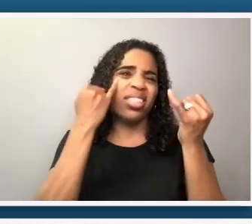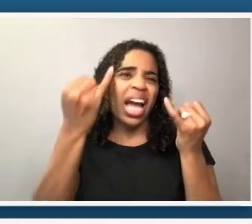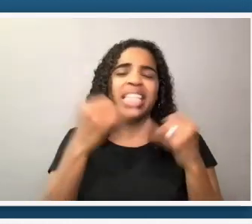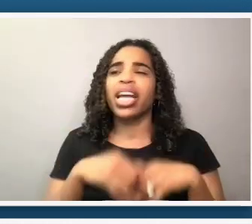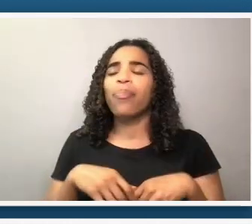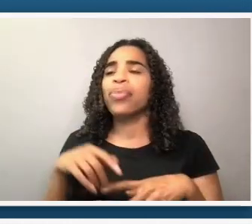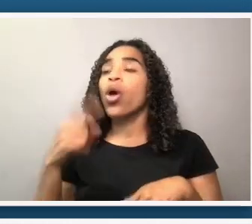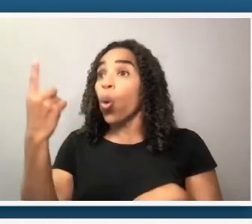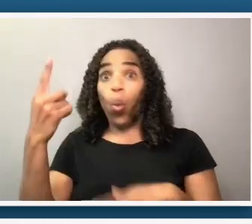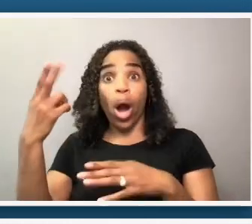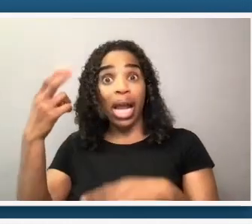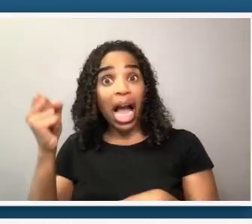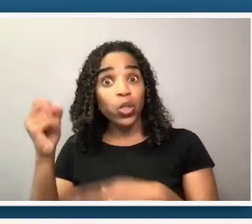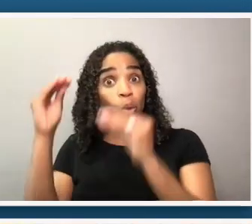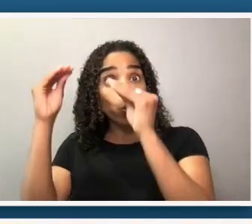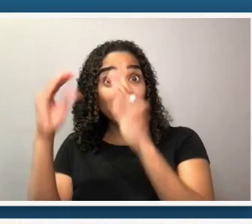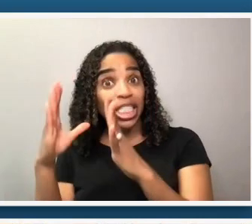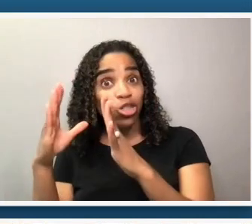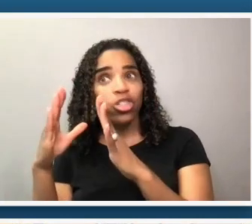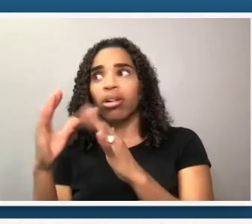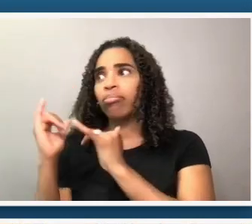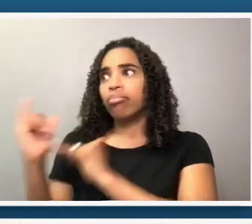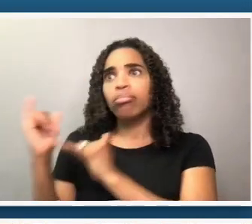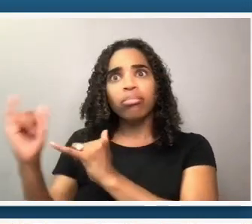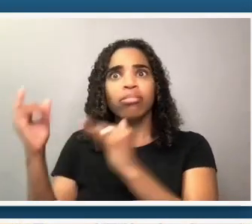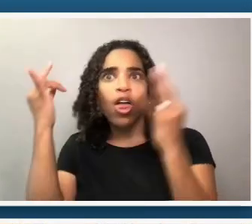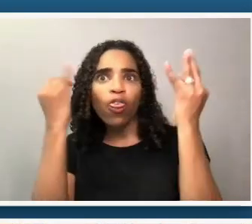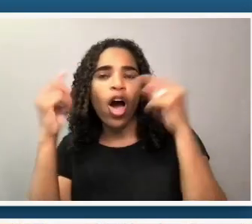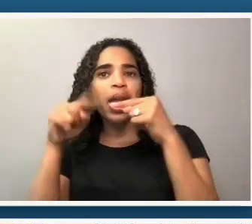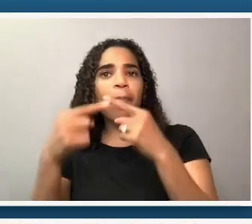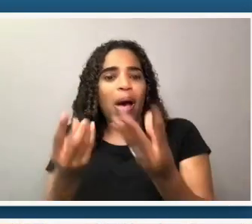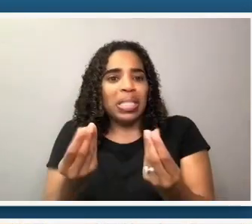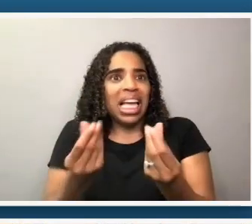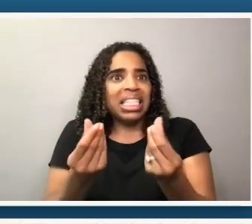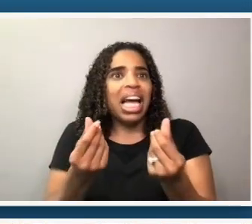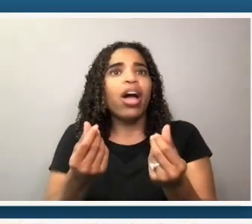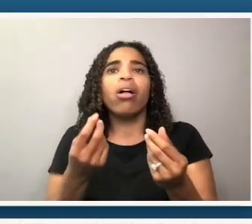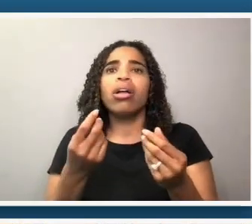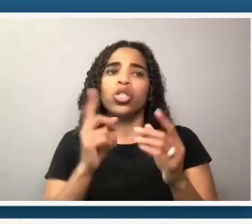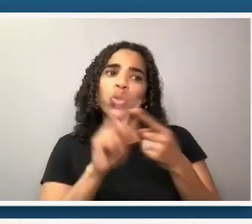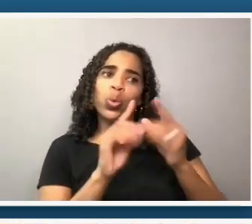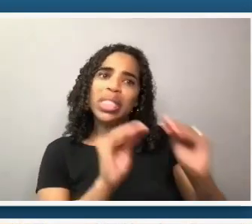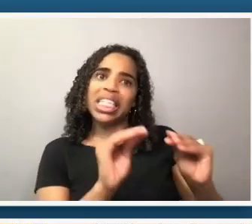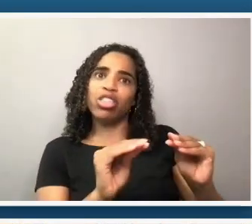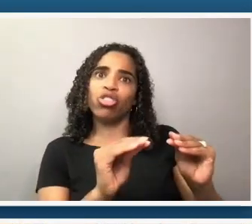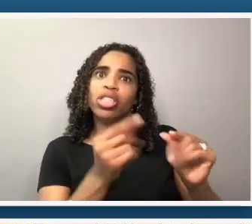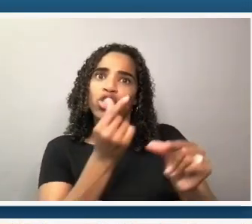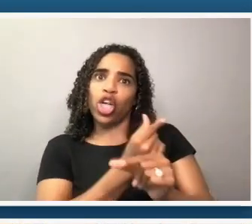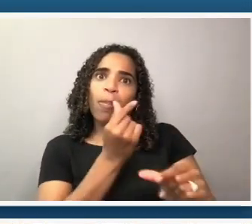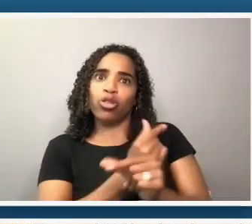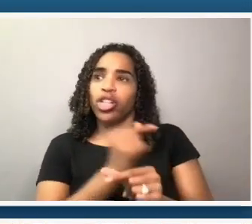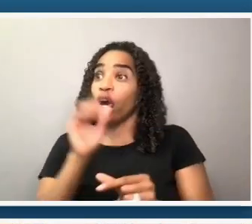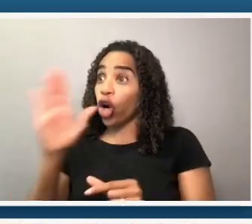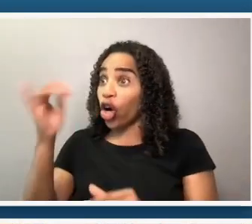school teacher that was also thinking about using textiles in geometry, and I was inspired by that